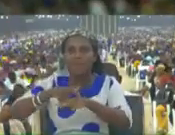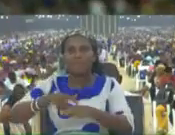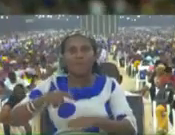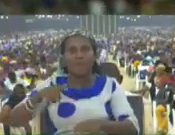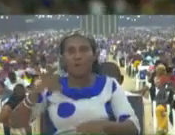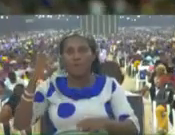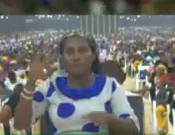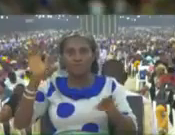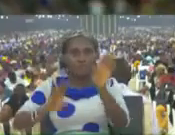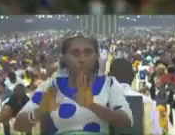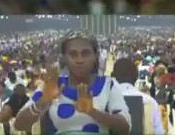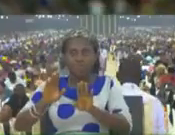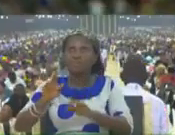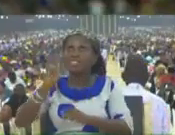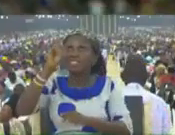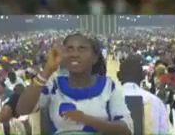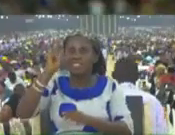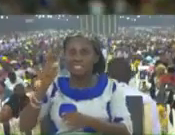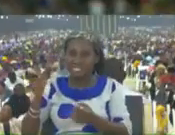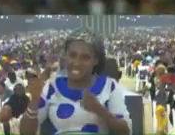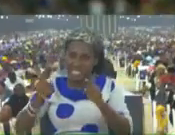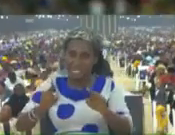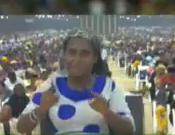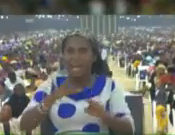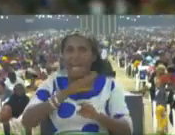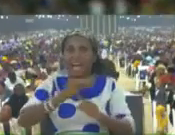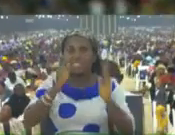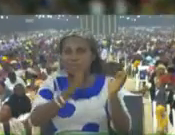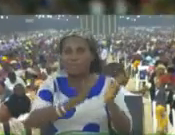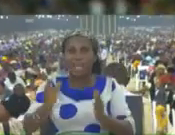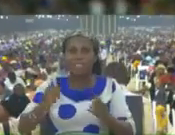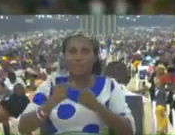The plan of the enemy failed.